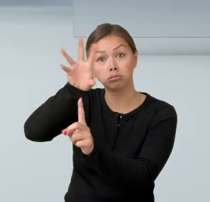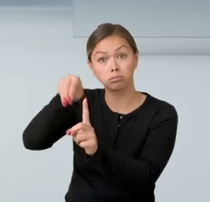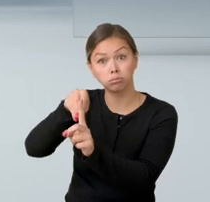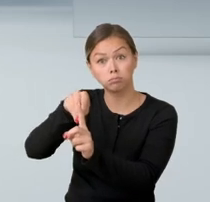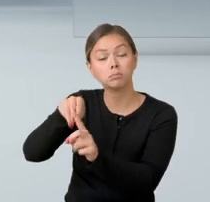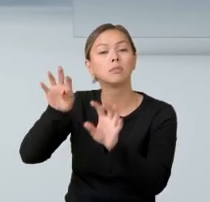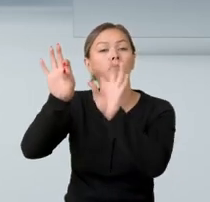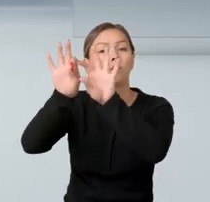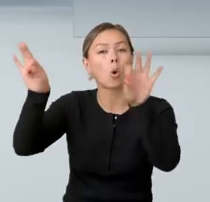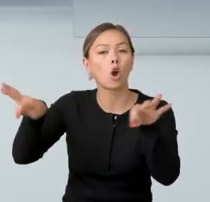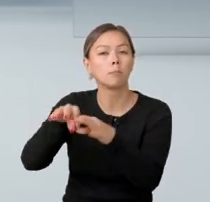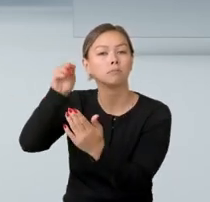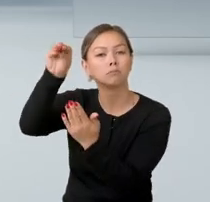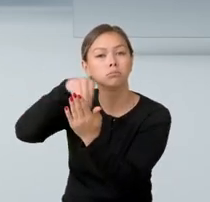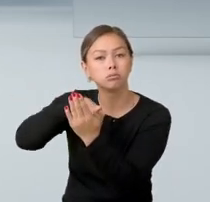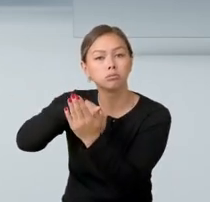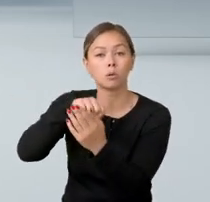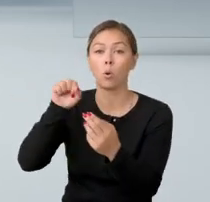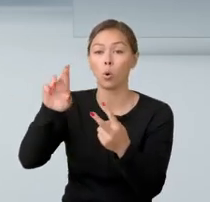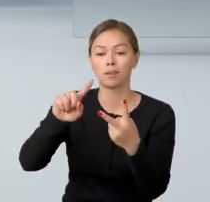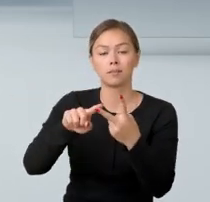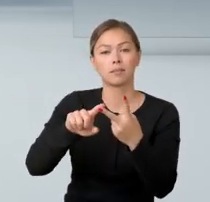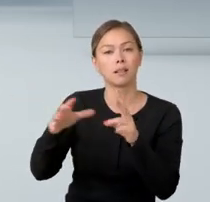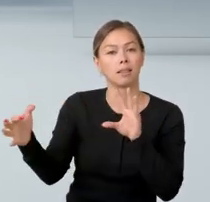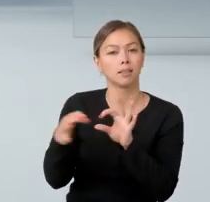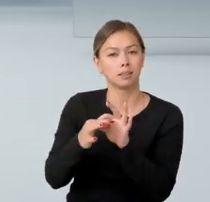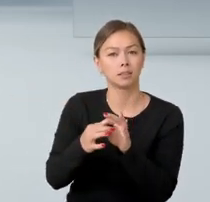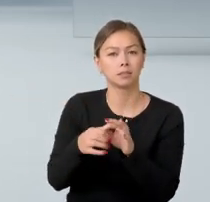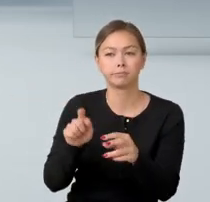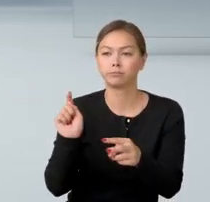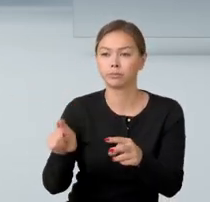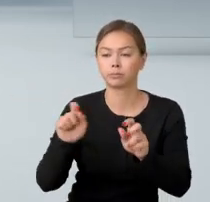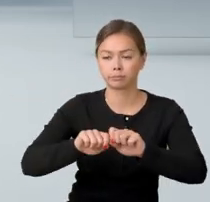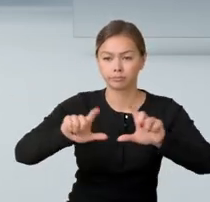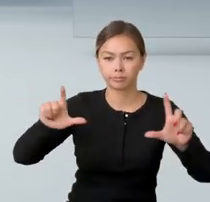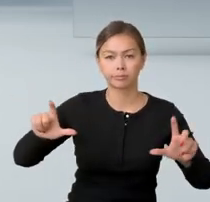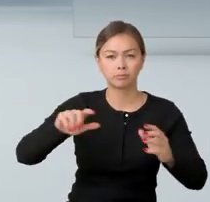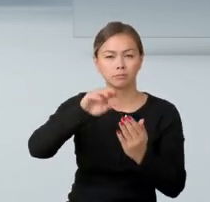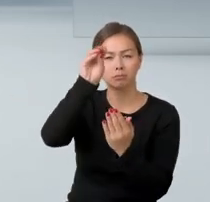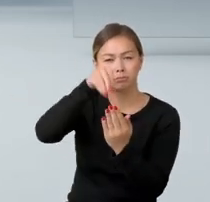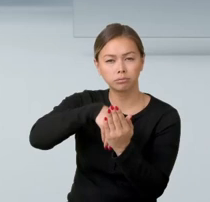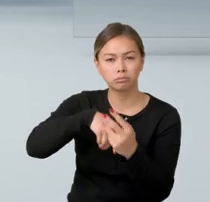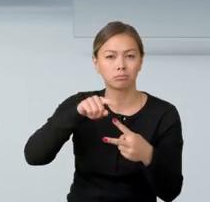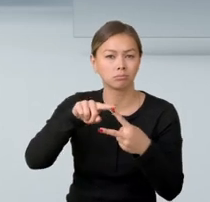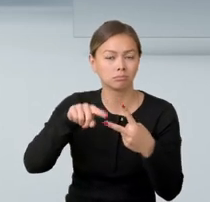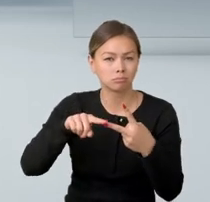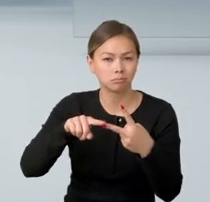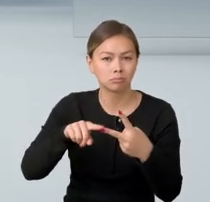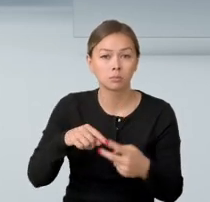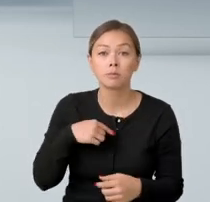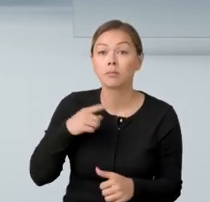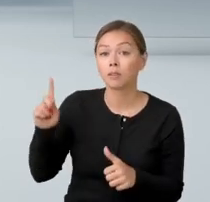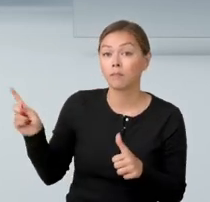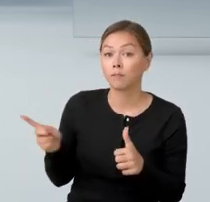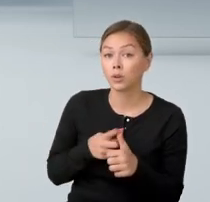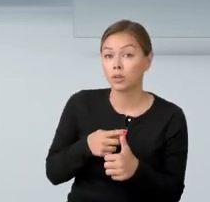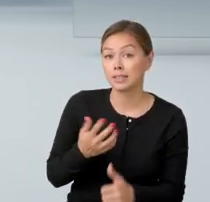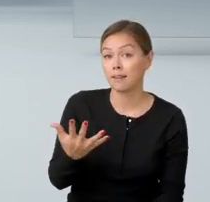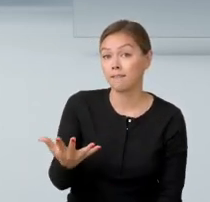we are presenting a QR code you can use it to go to our form or you can use the link here